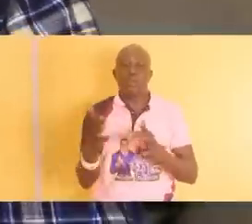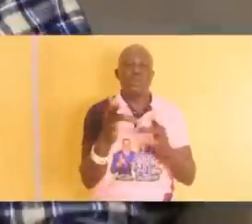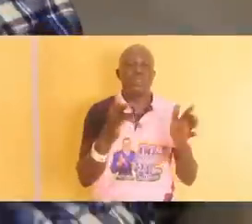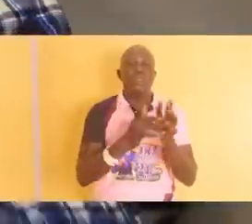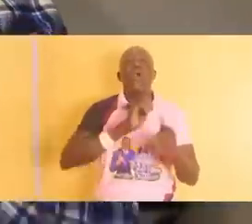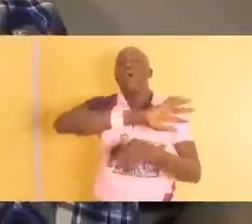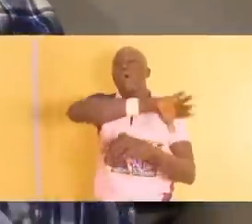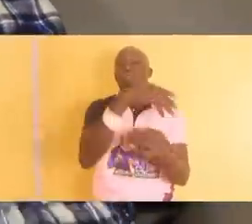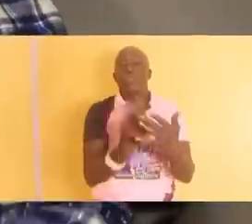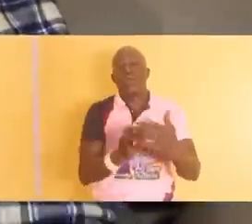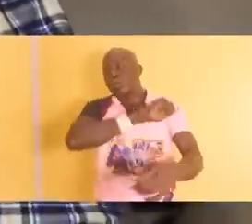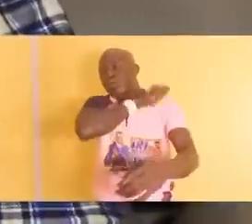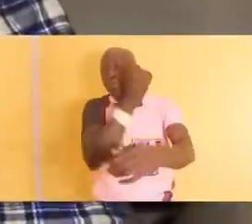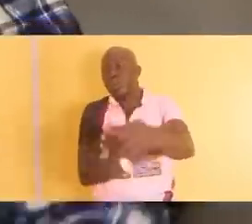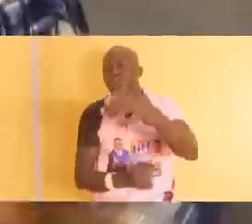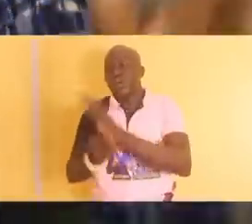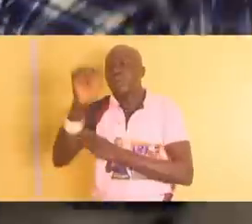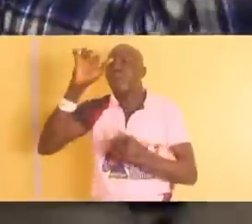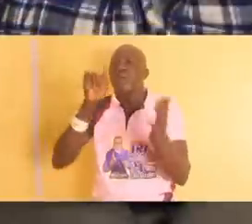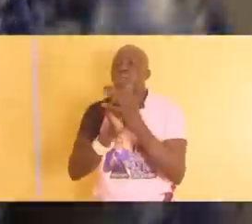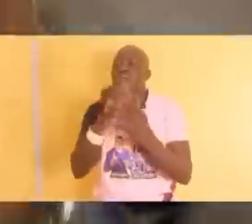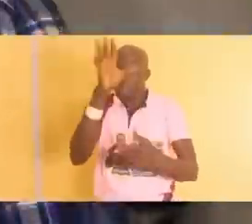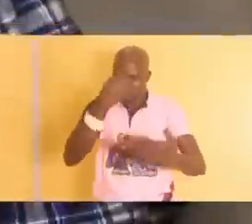of Jesus, authority of Almighty God,